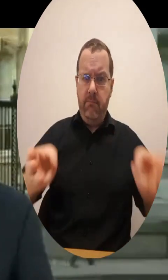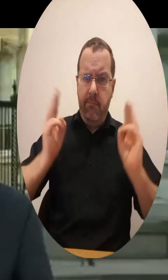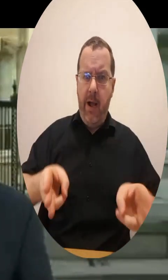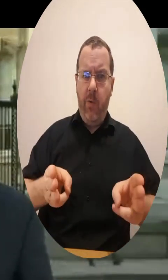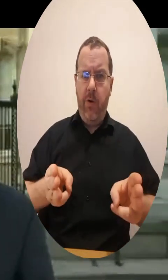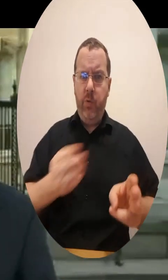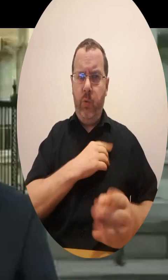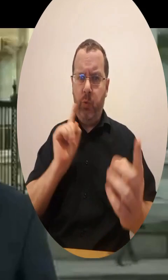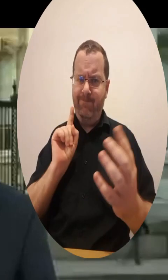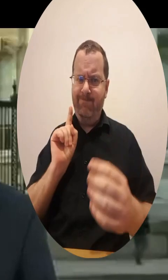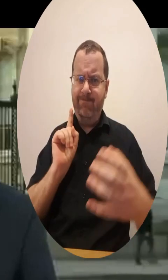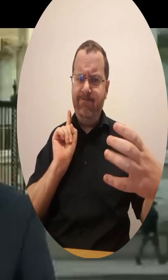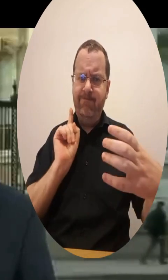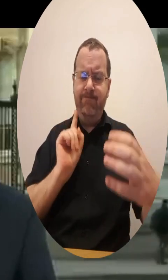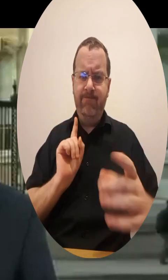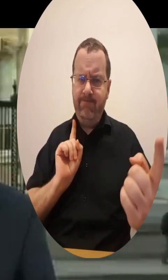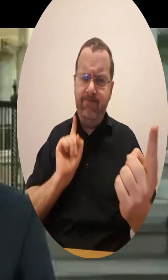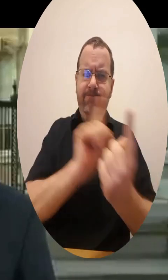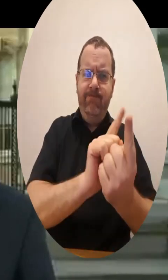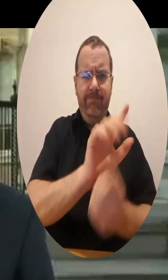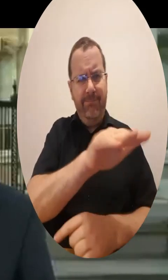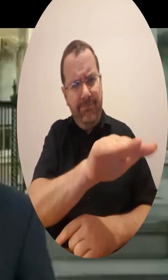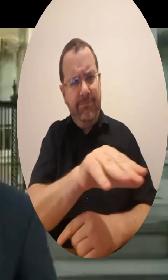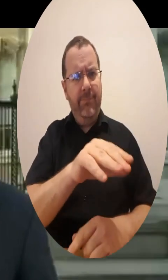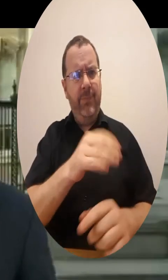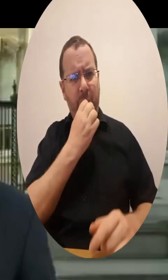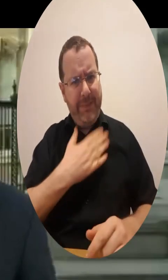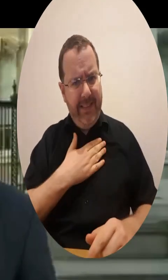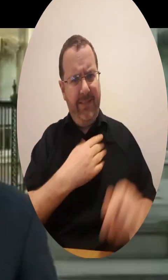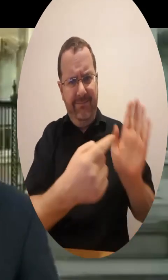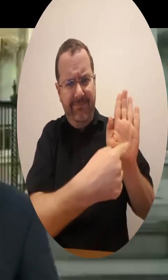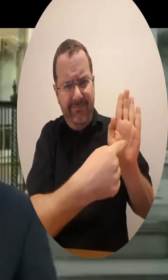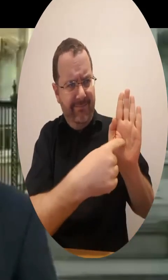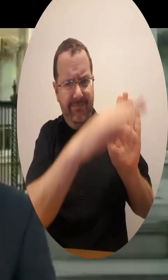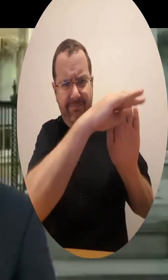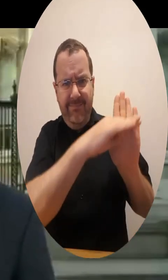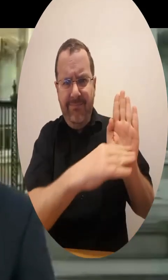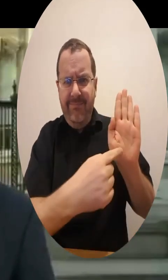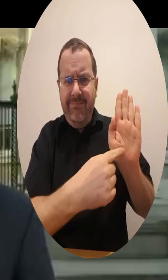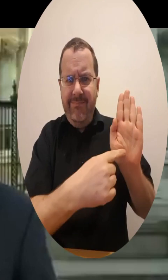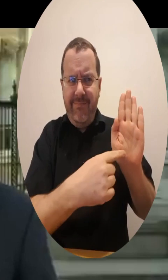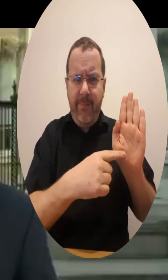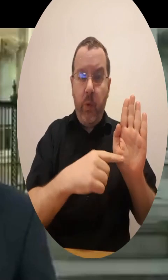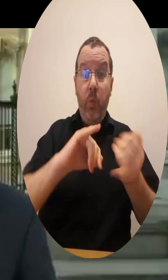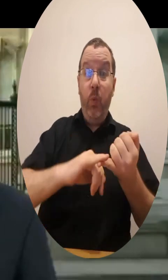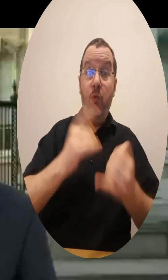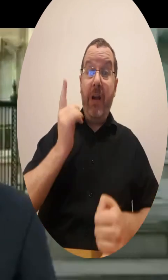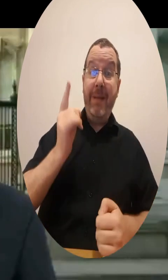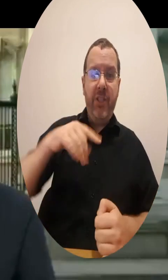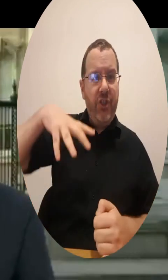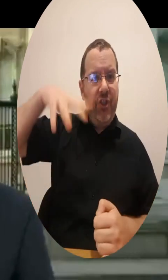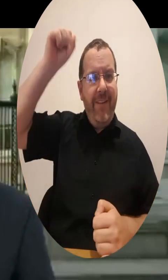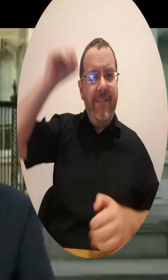role in going along and advising people to abide by these standards which have been recommended by the Chief